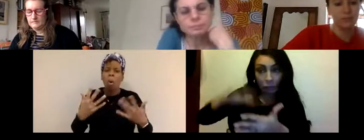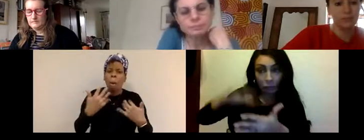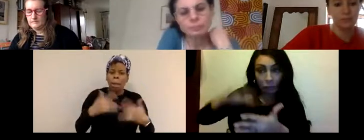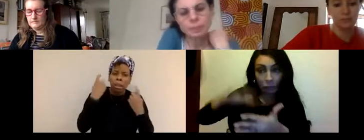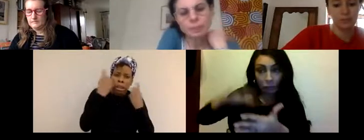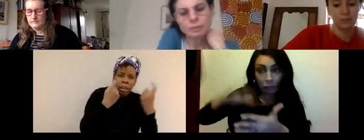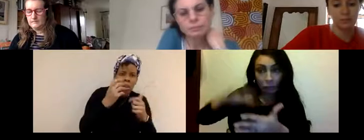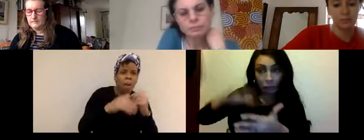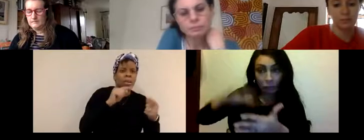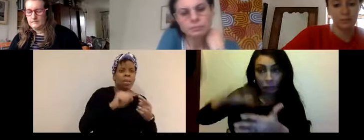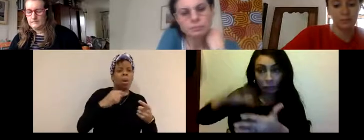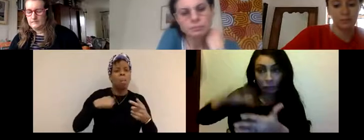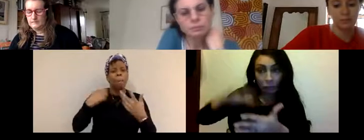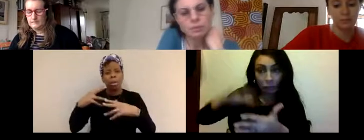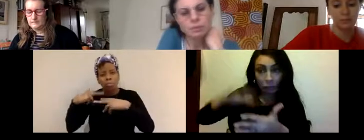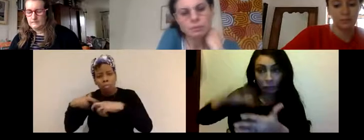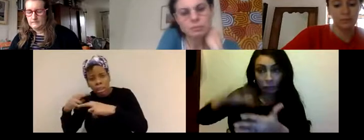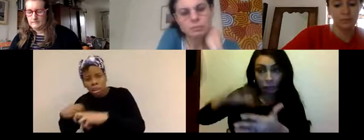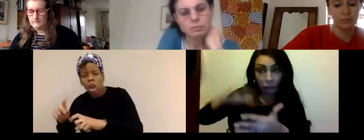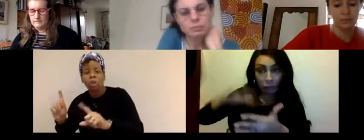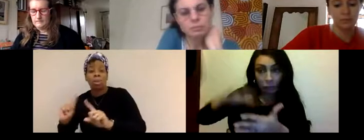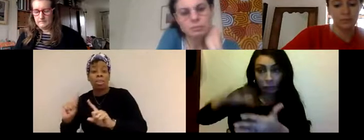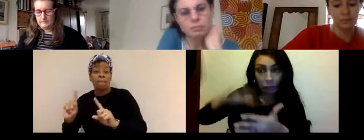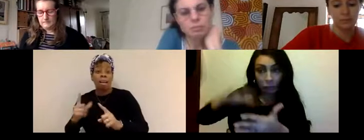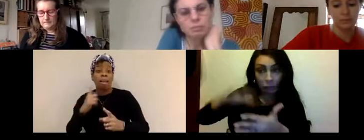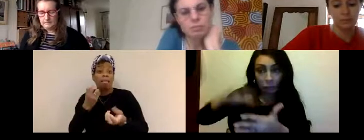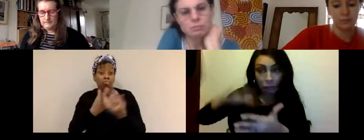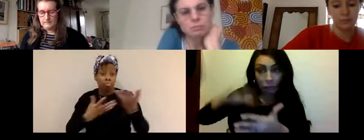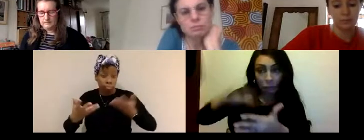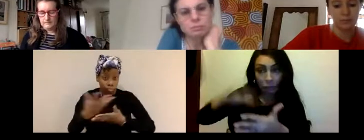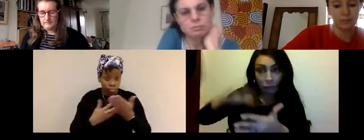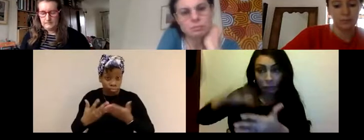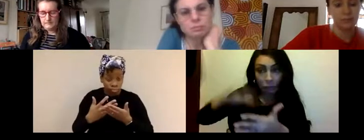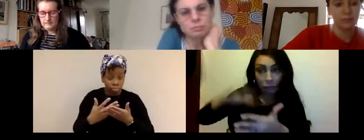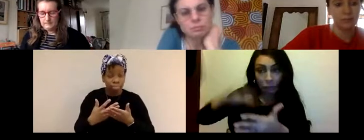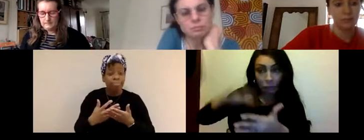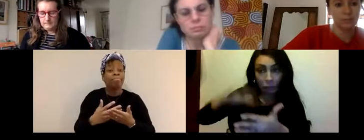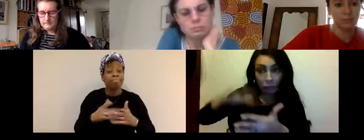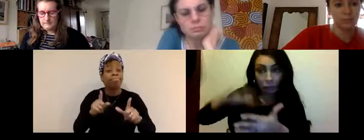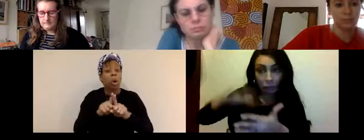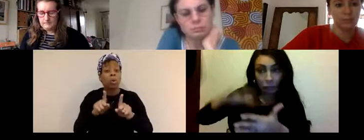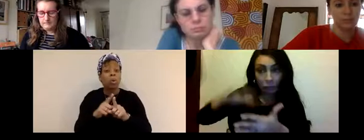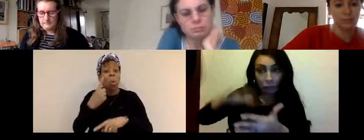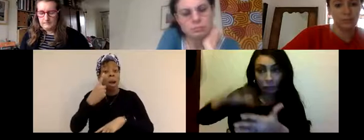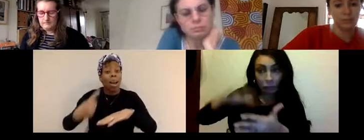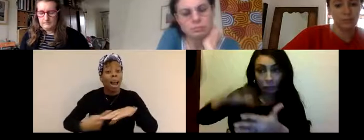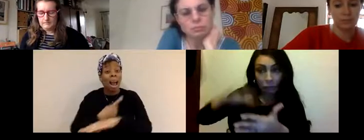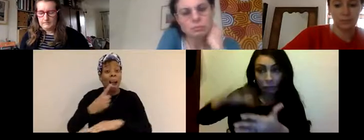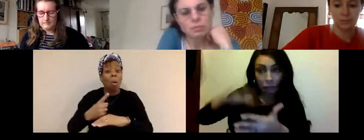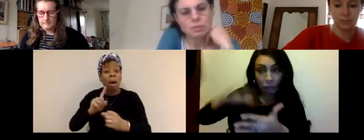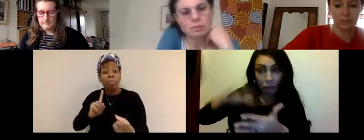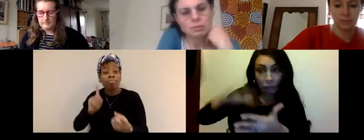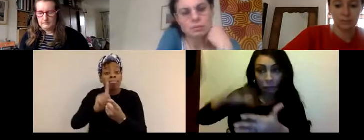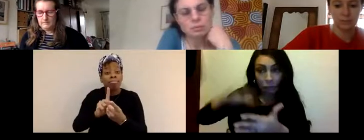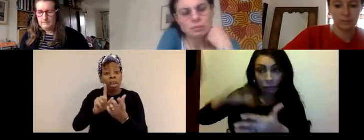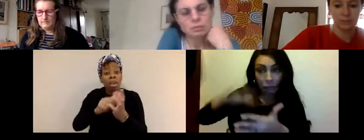researching in between Thursday and that Tuesday. Then there will be an hour of time with Jane, the curator, and